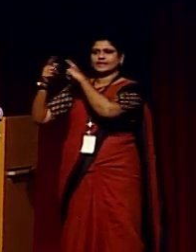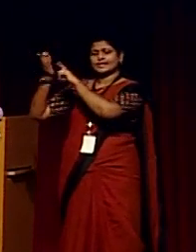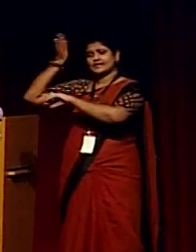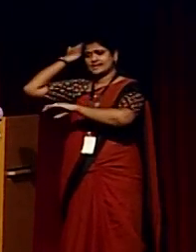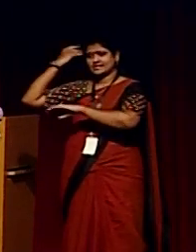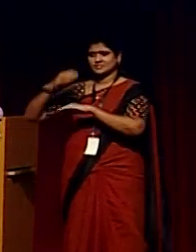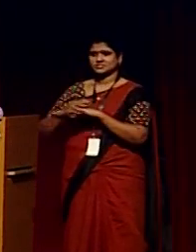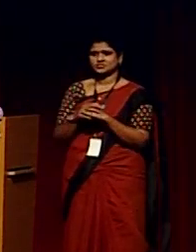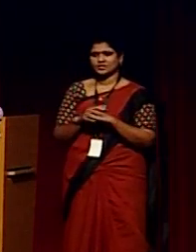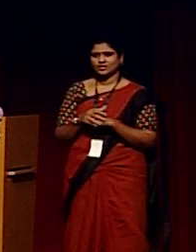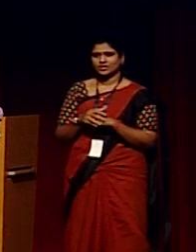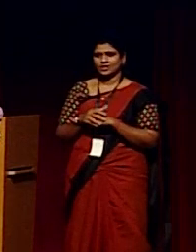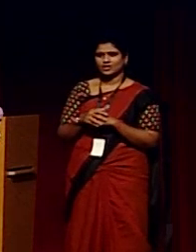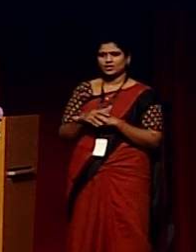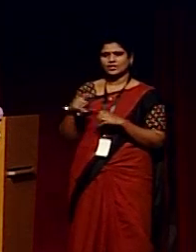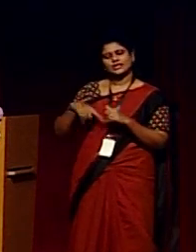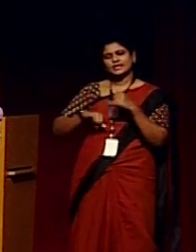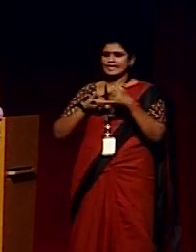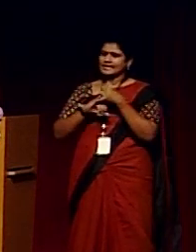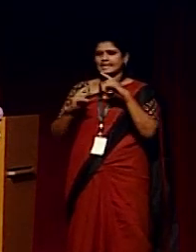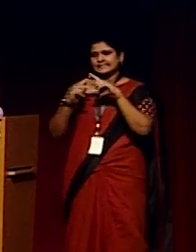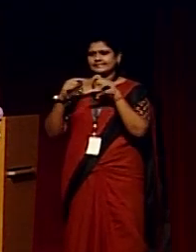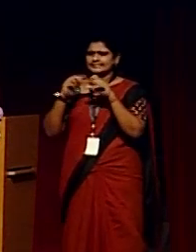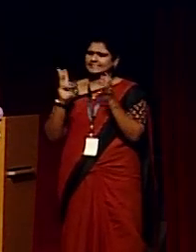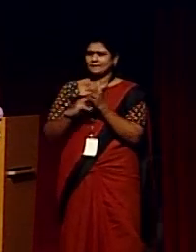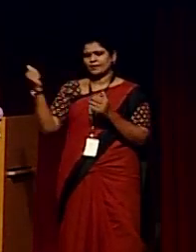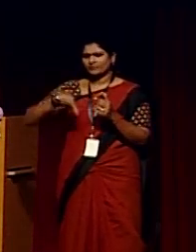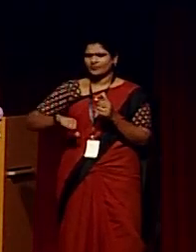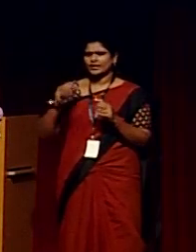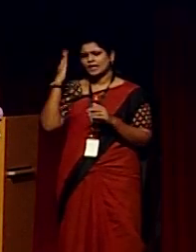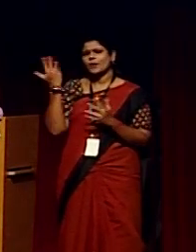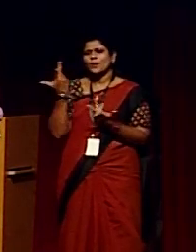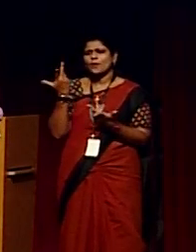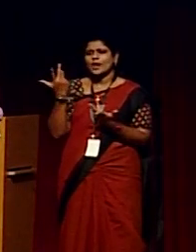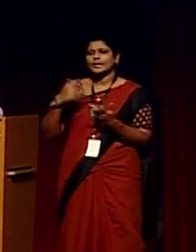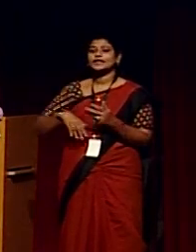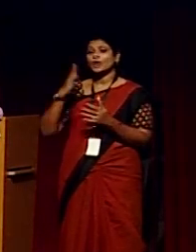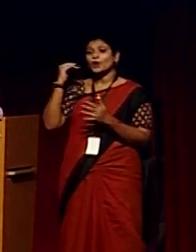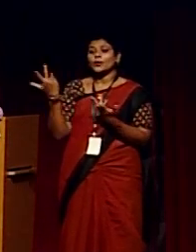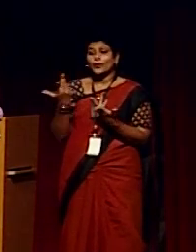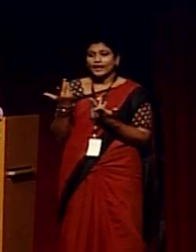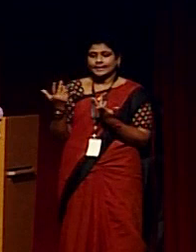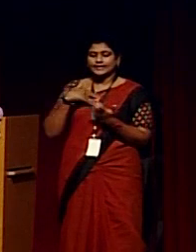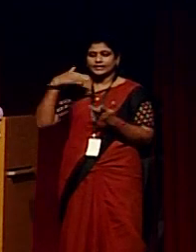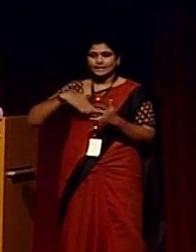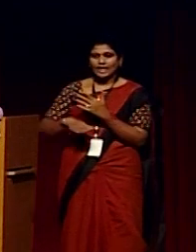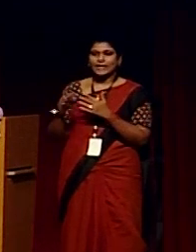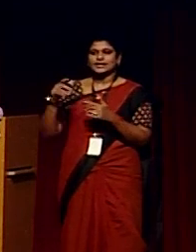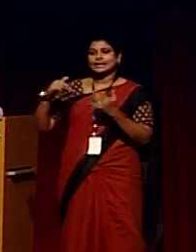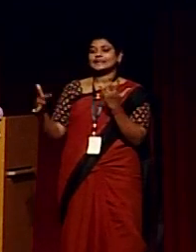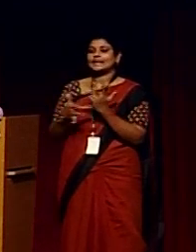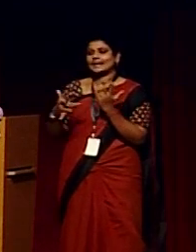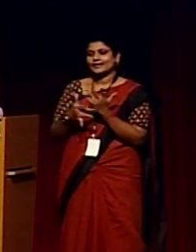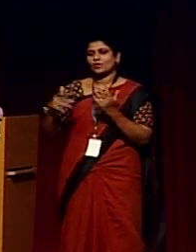for education, fail as well because of technology today. Right? So in the olden days, how would a scientific textbook,